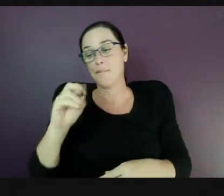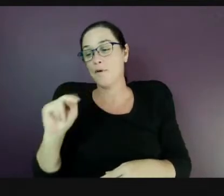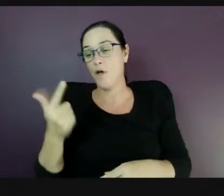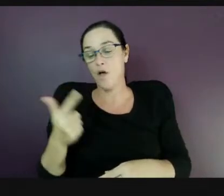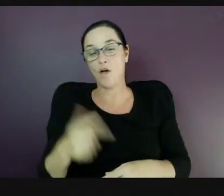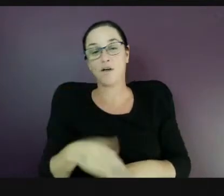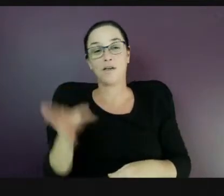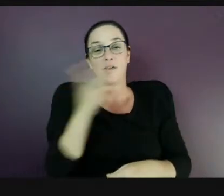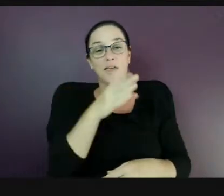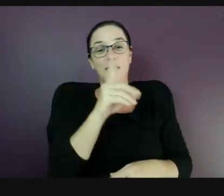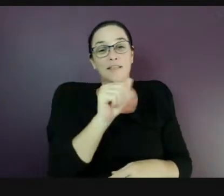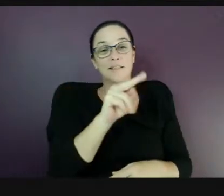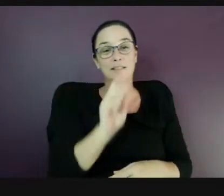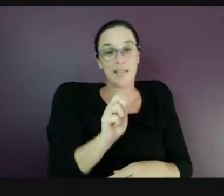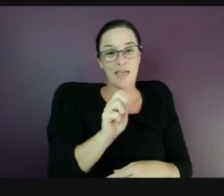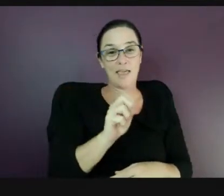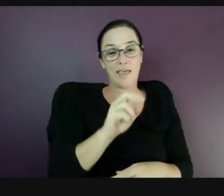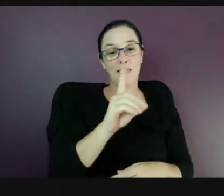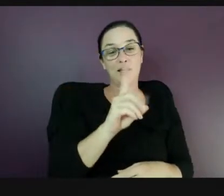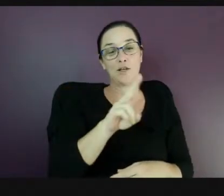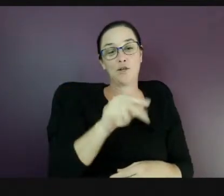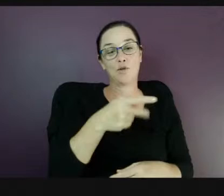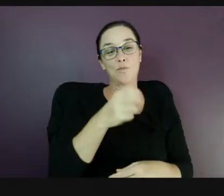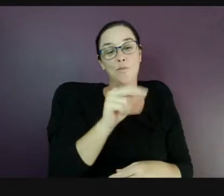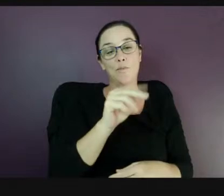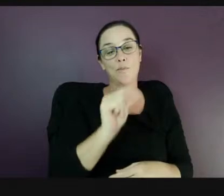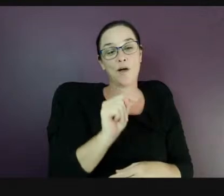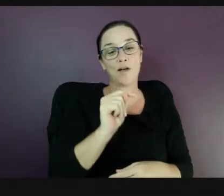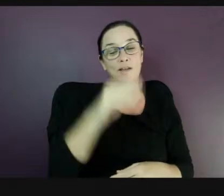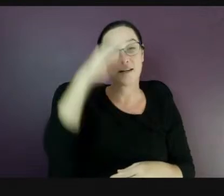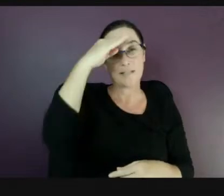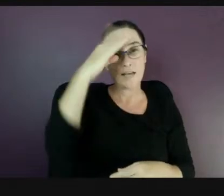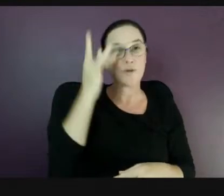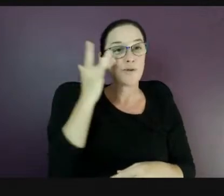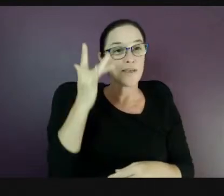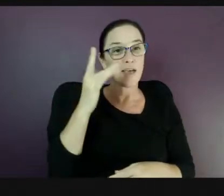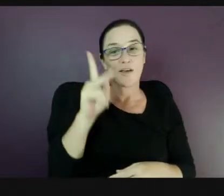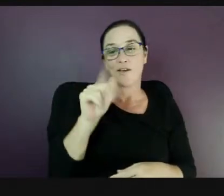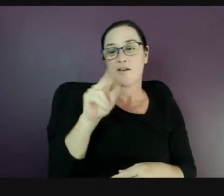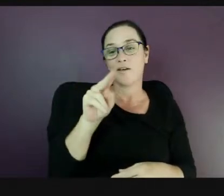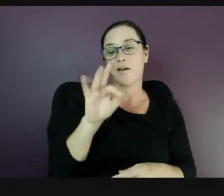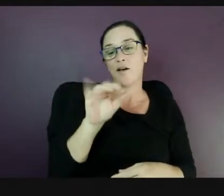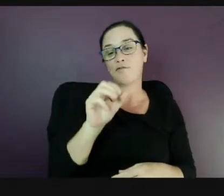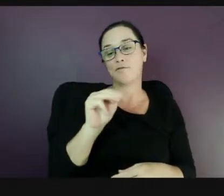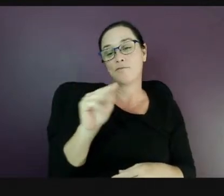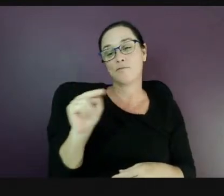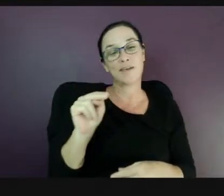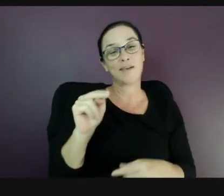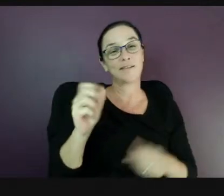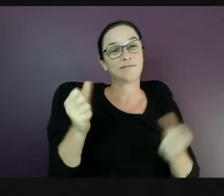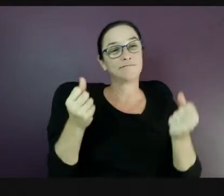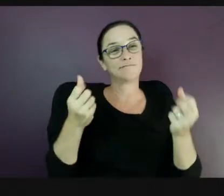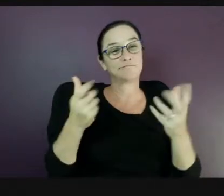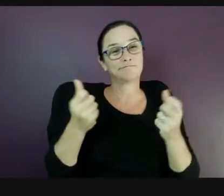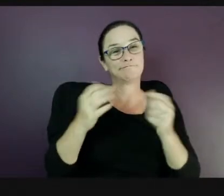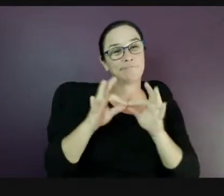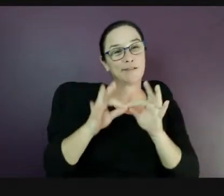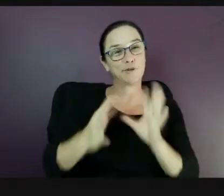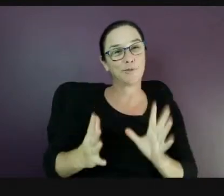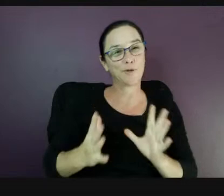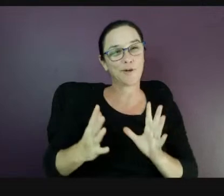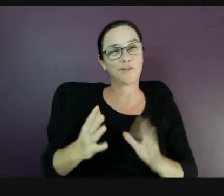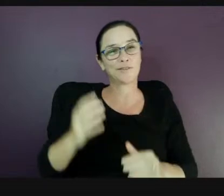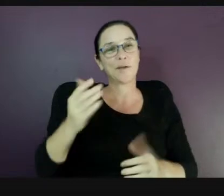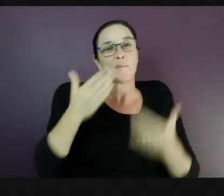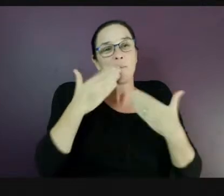DuPont, Carrie and Dano Kaufman, ASL interpreters, and mahalo, everybody. Until next week.